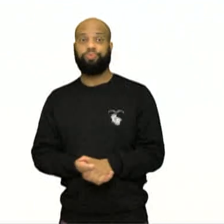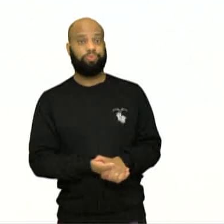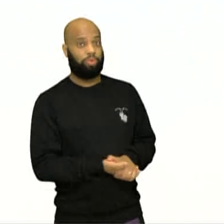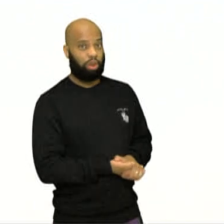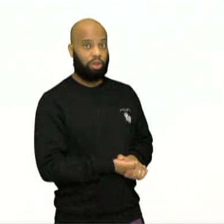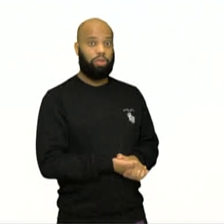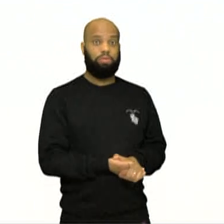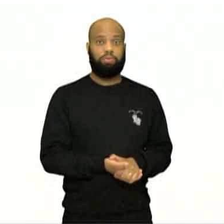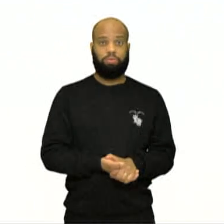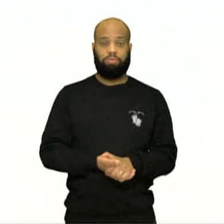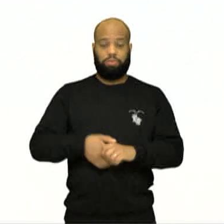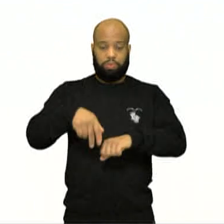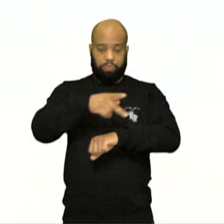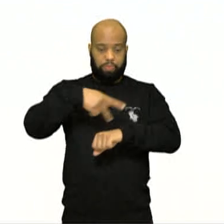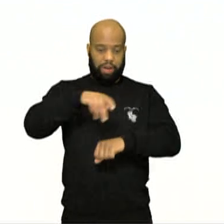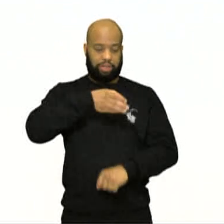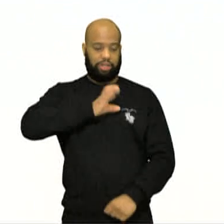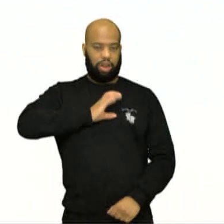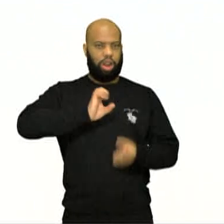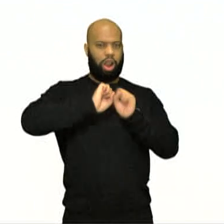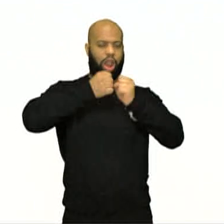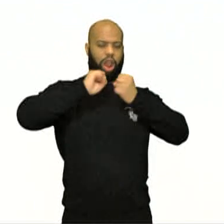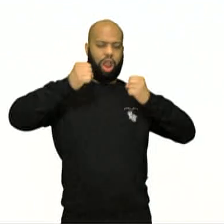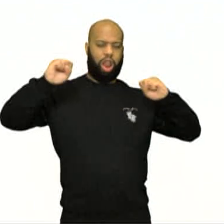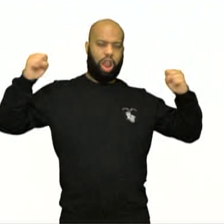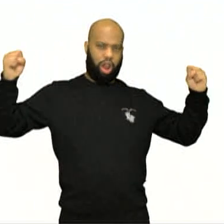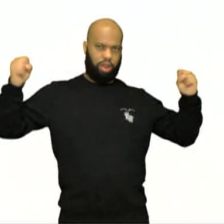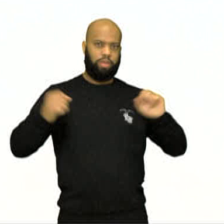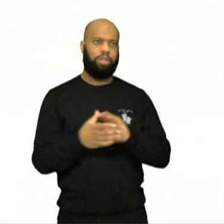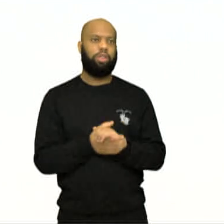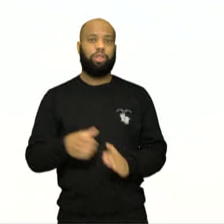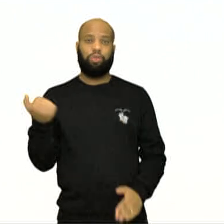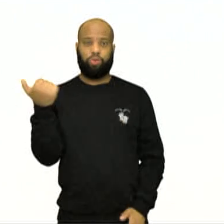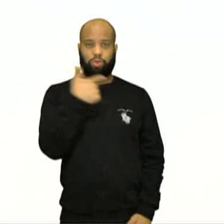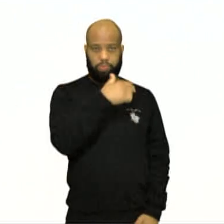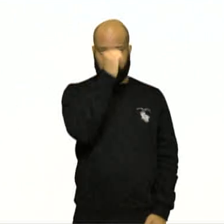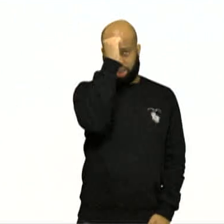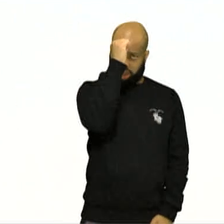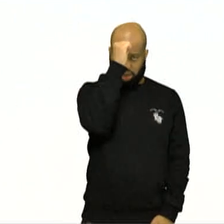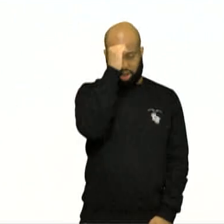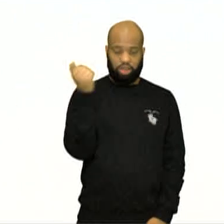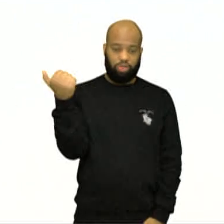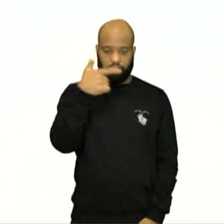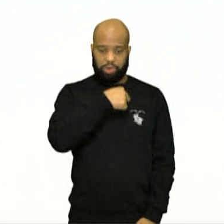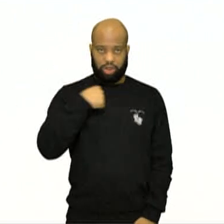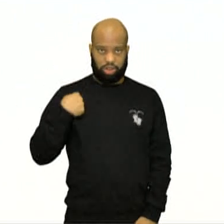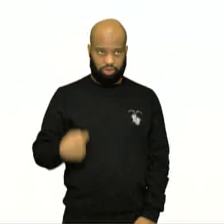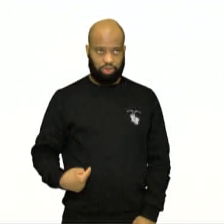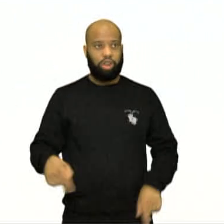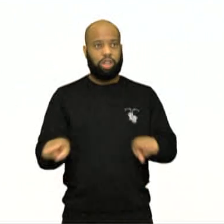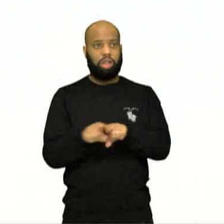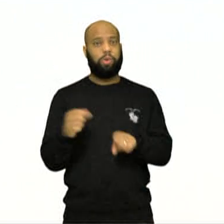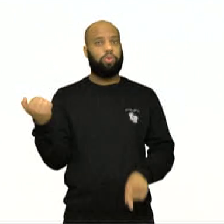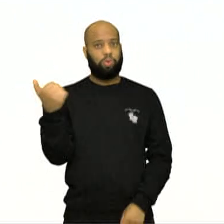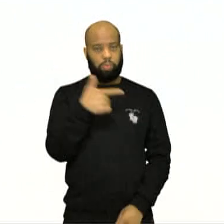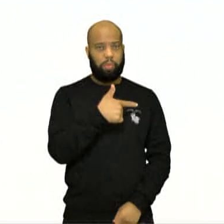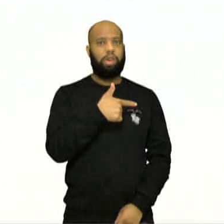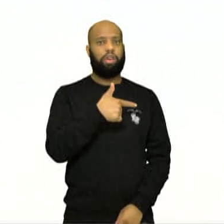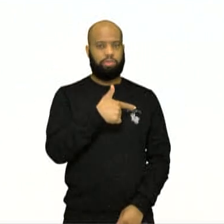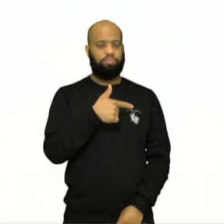um país muito grande. Ele chega a ser maior que a Índia, que a China e que os próprios Estados